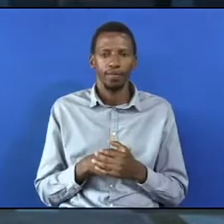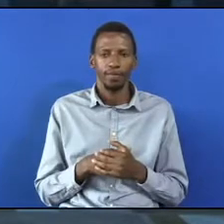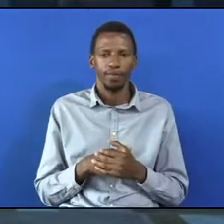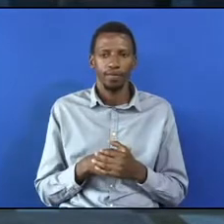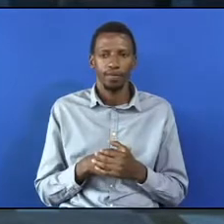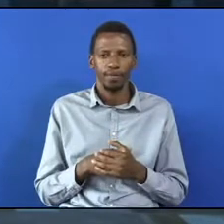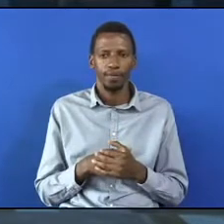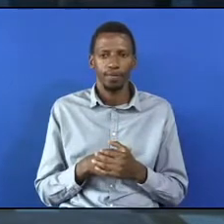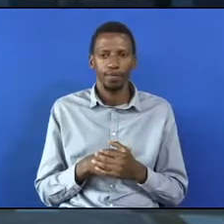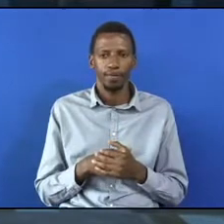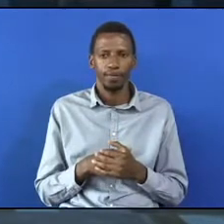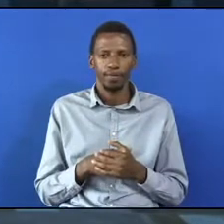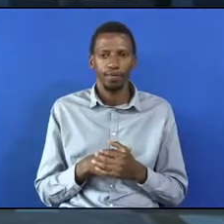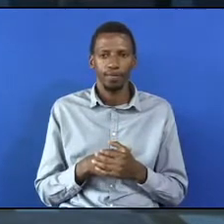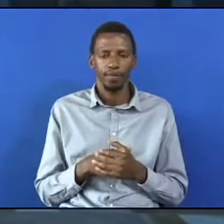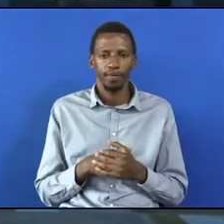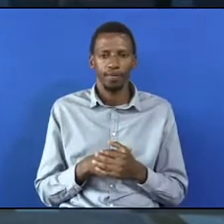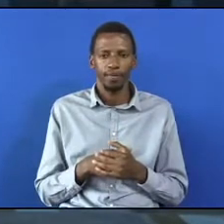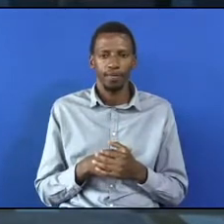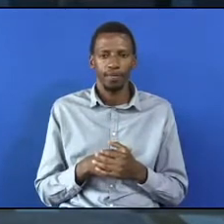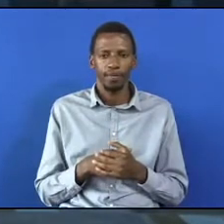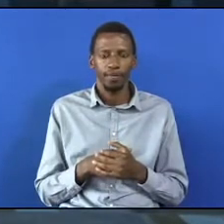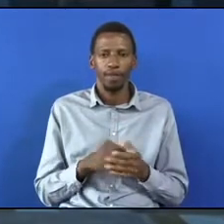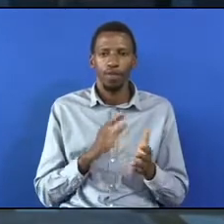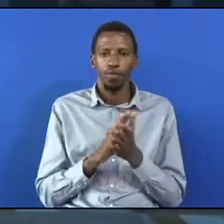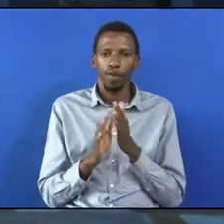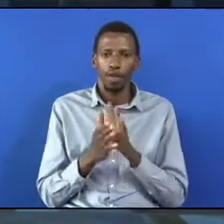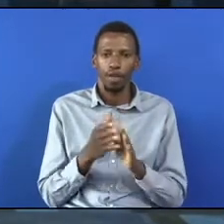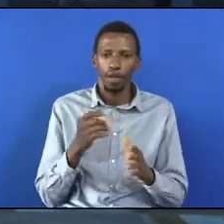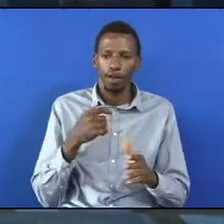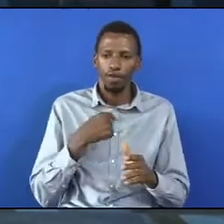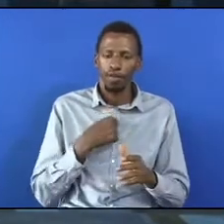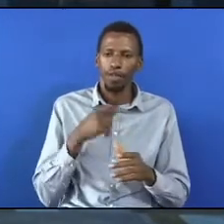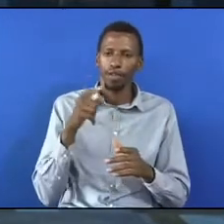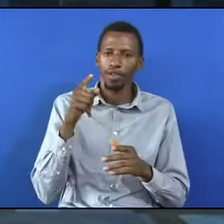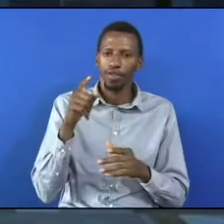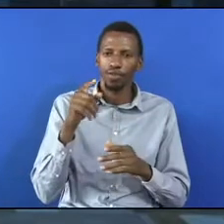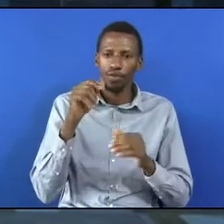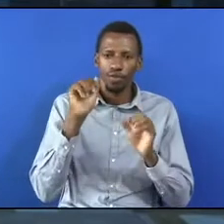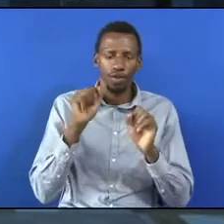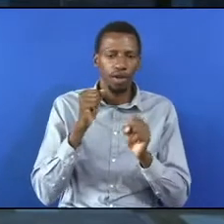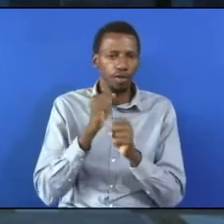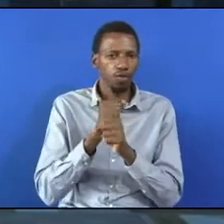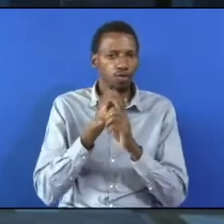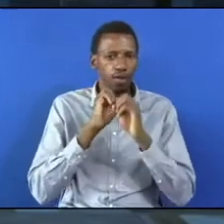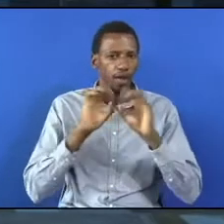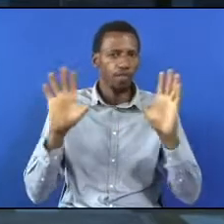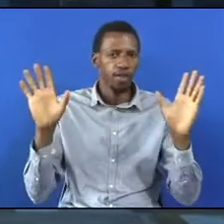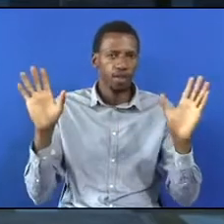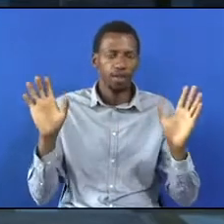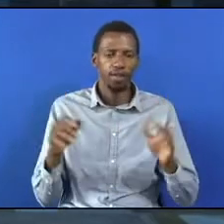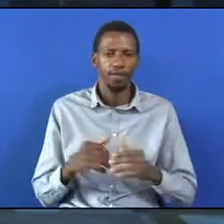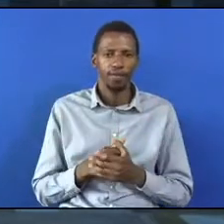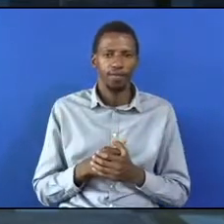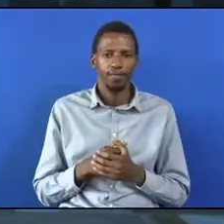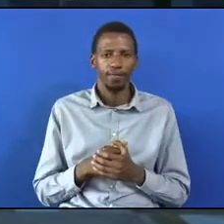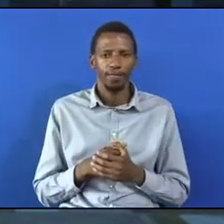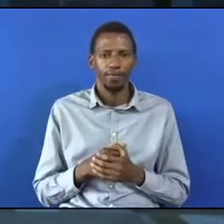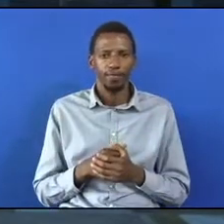Without me you can do nothing. Without me you can do